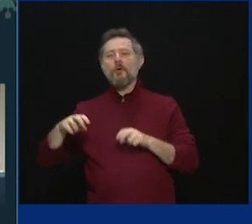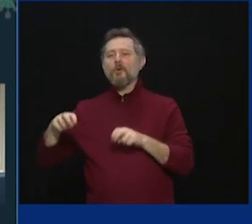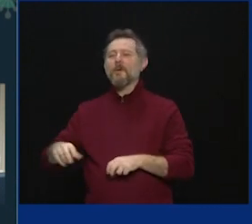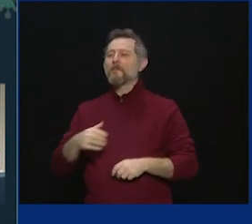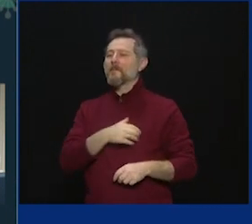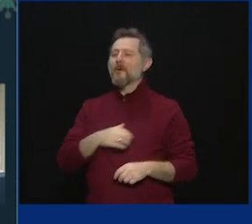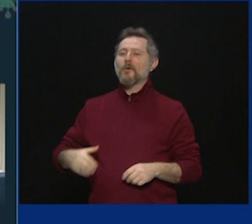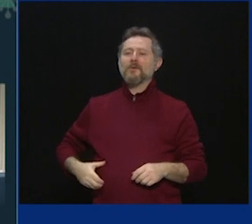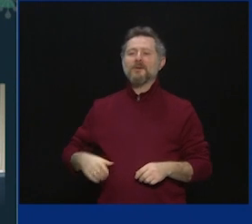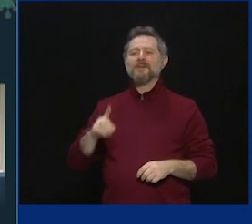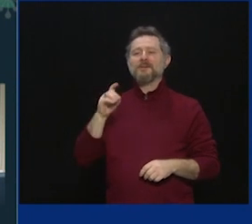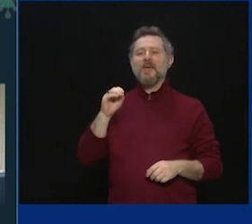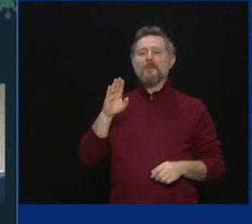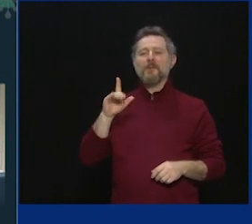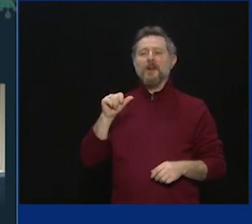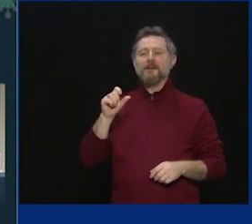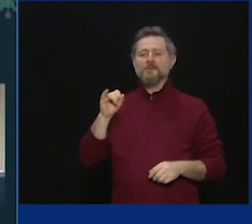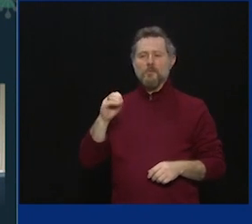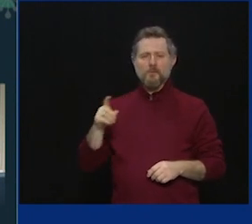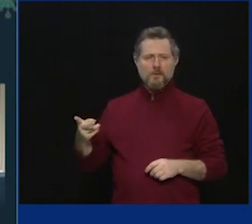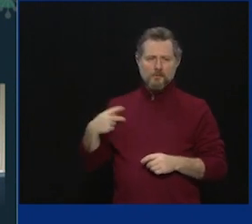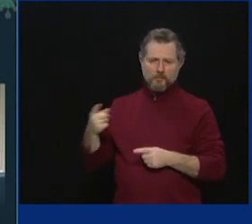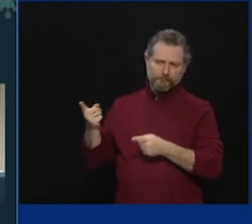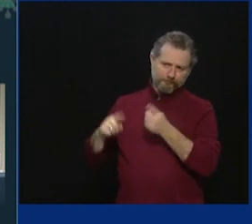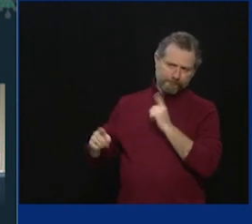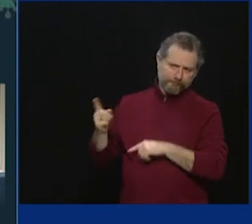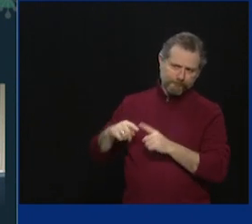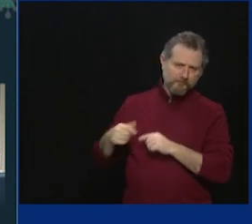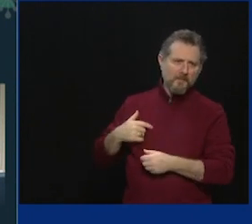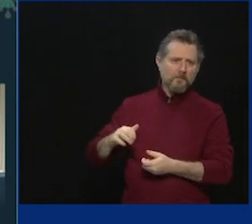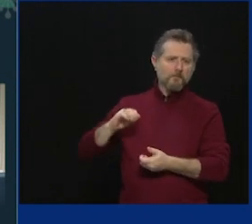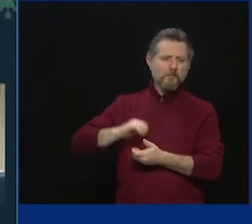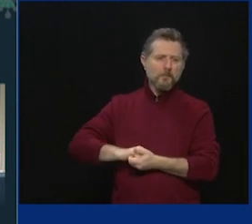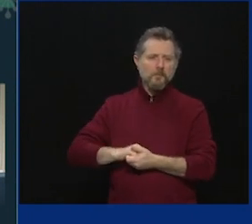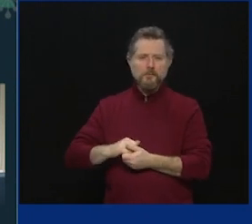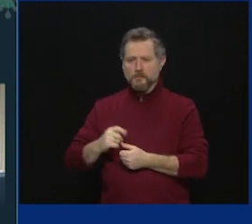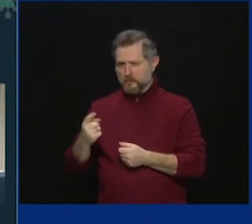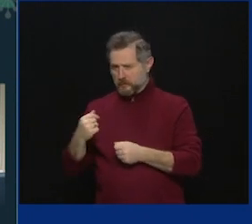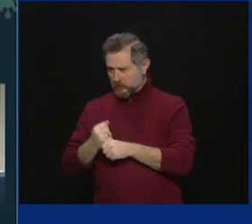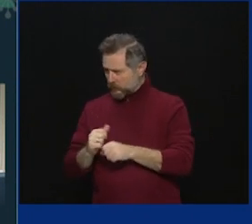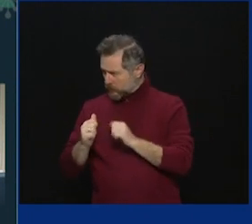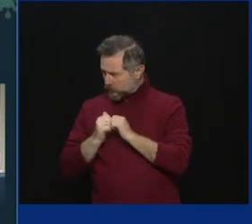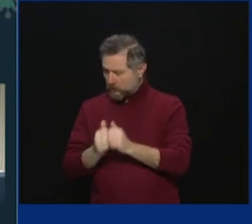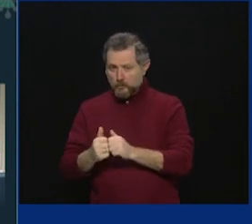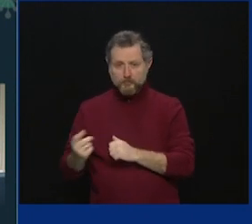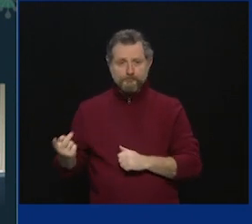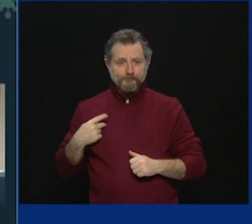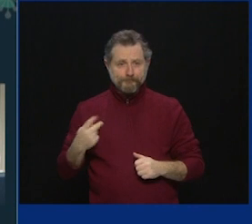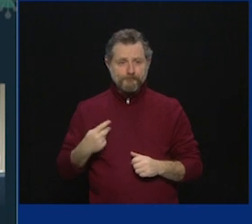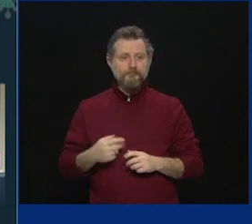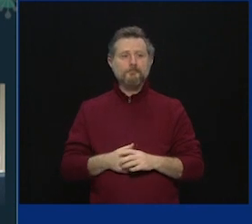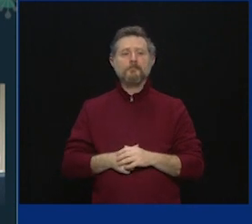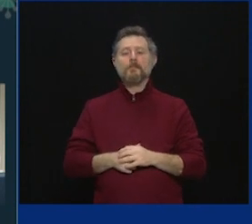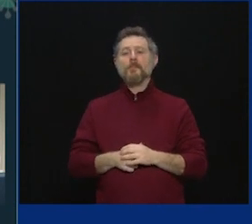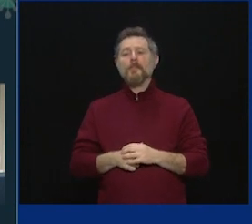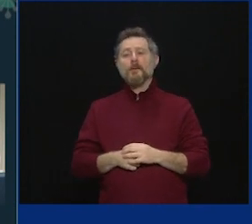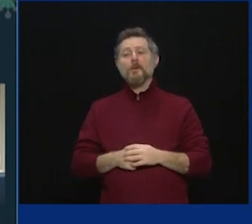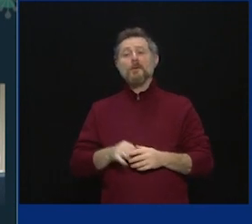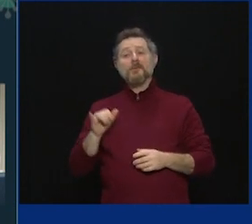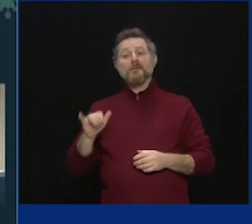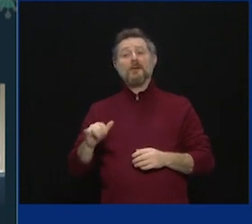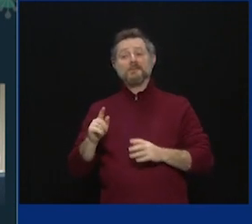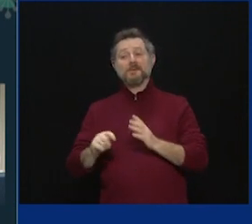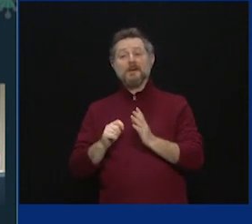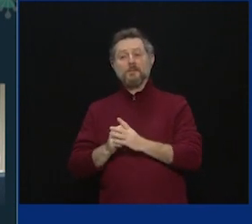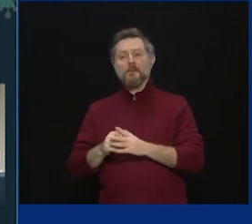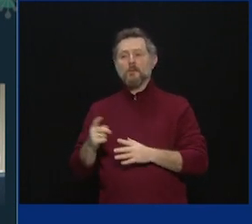our collective readiness, how we would partner in this our attack on this variant, and our expectation at that time